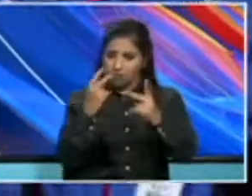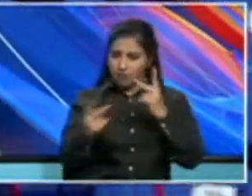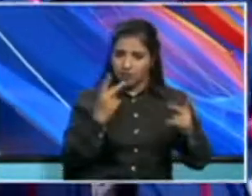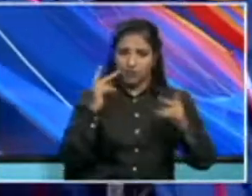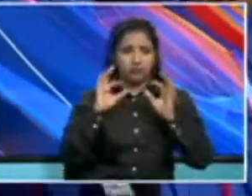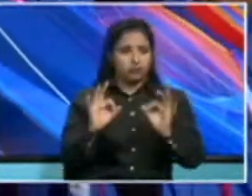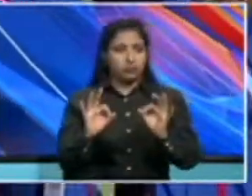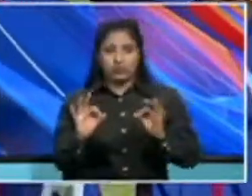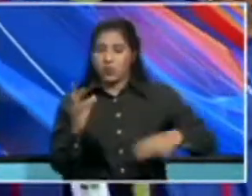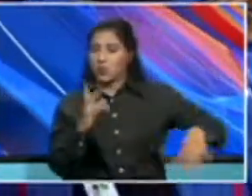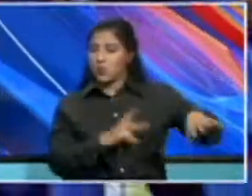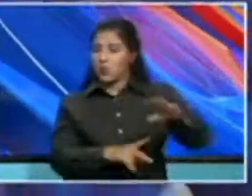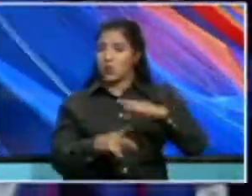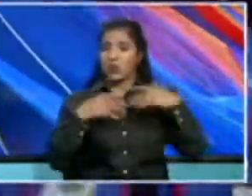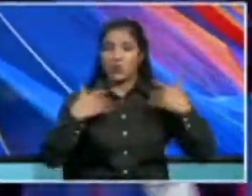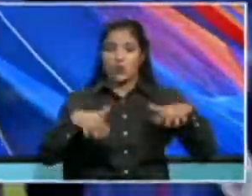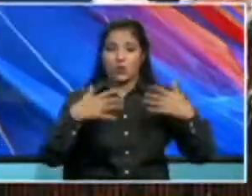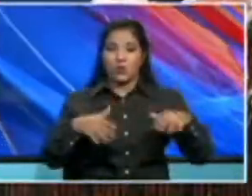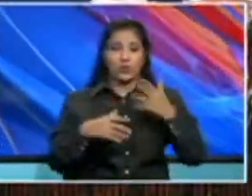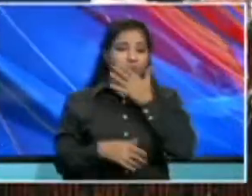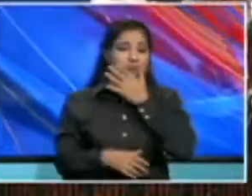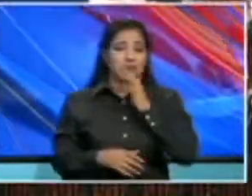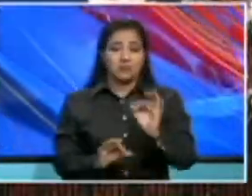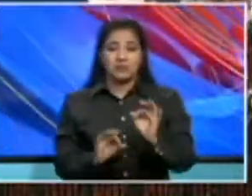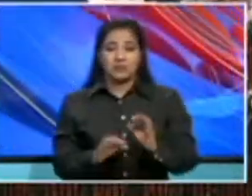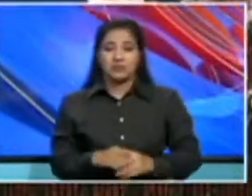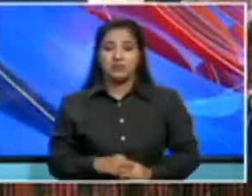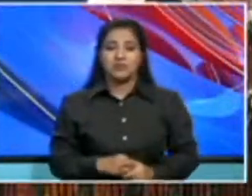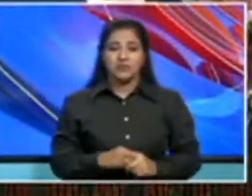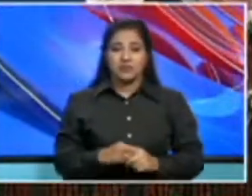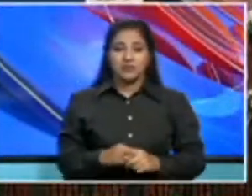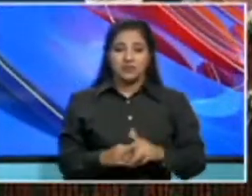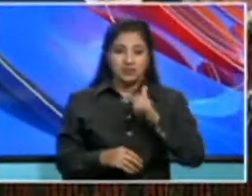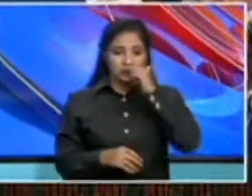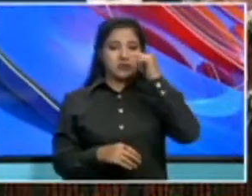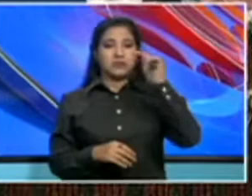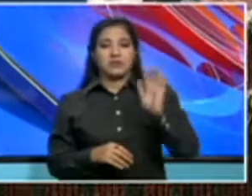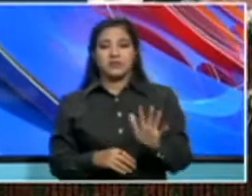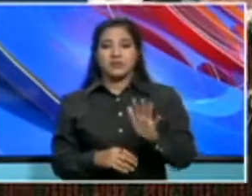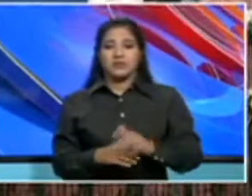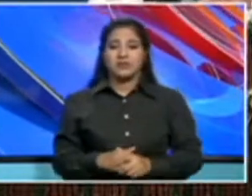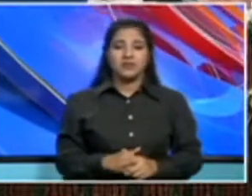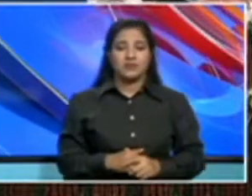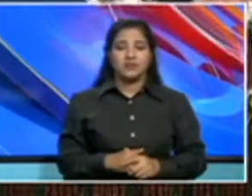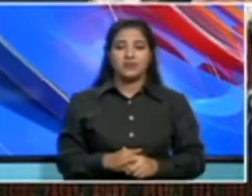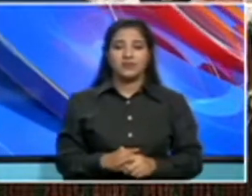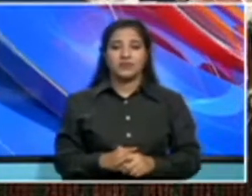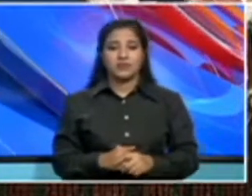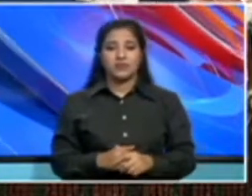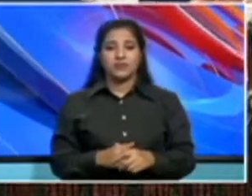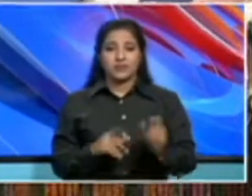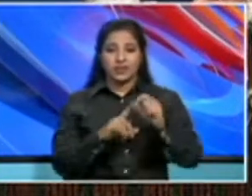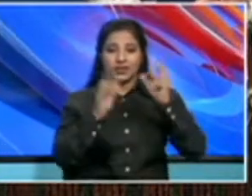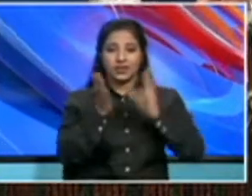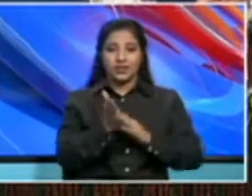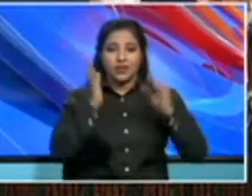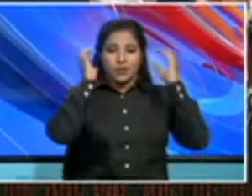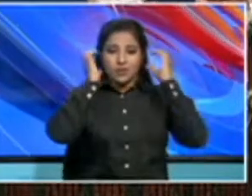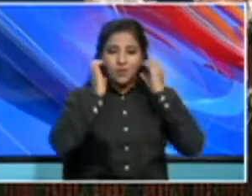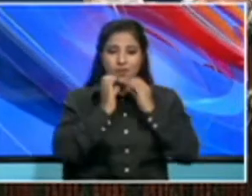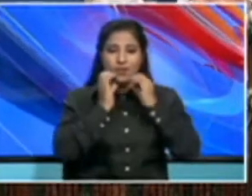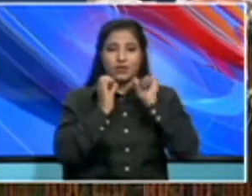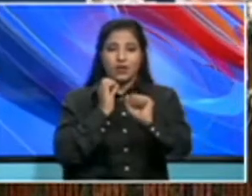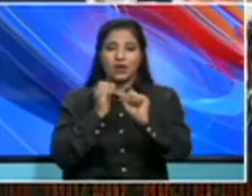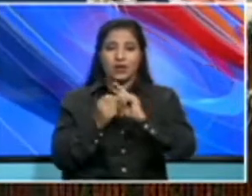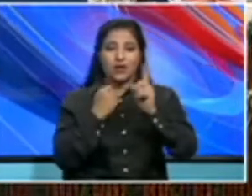and of course what a moment it will be in front of the home crowd, in front of their own Chief Minister, in front of the Prime Minister of India,